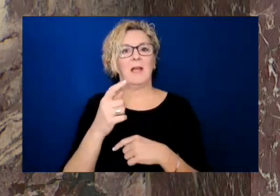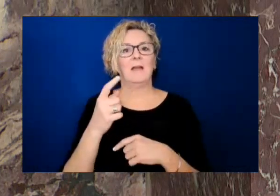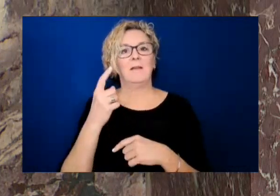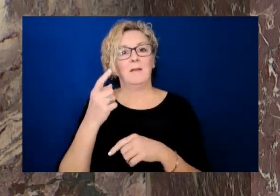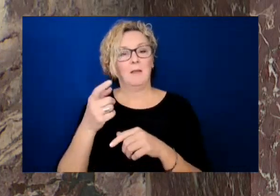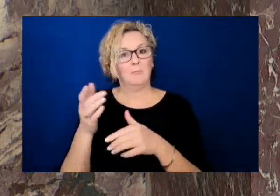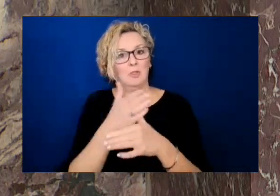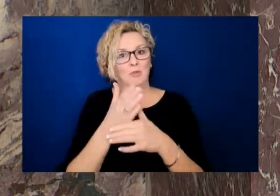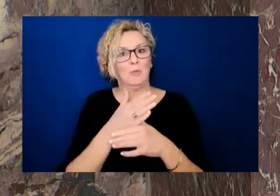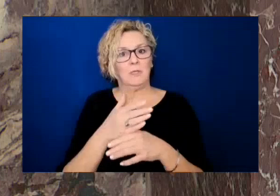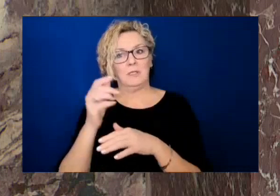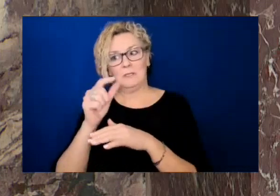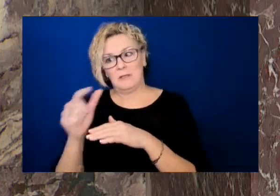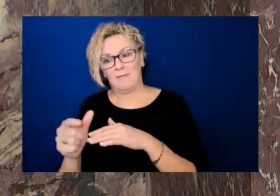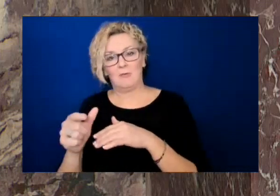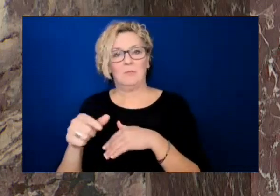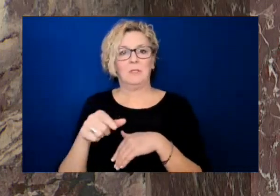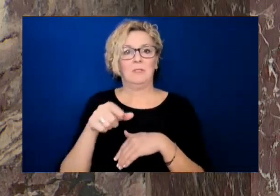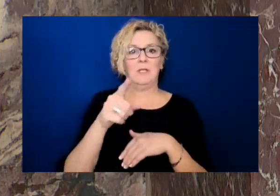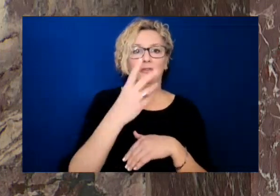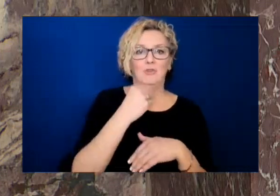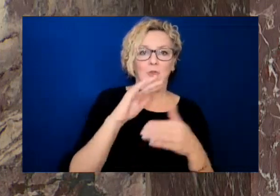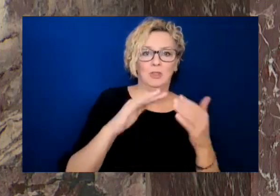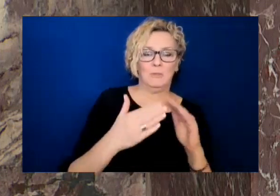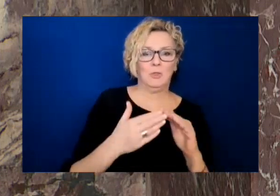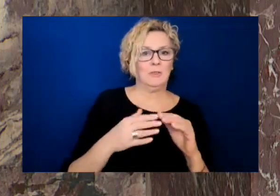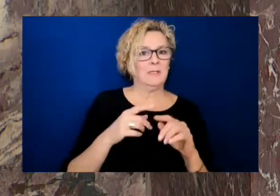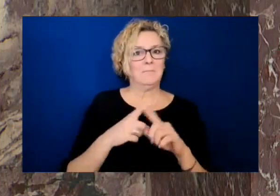alone in this caucus.